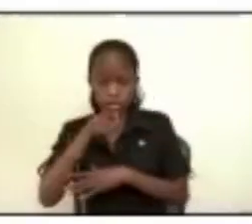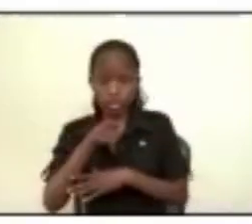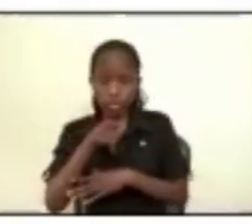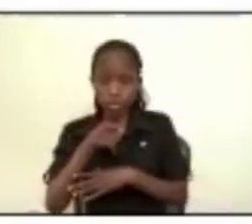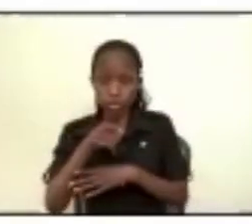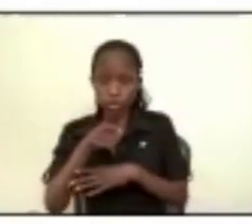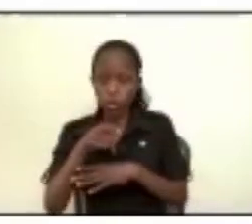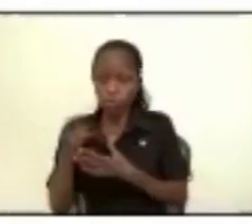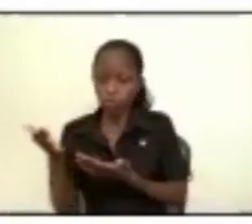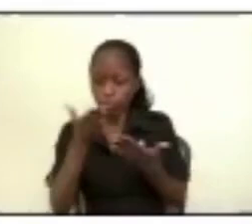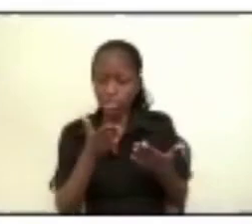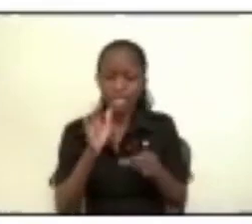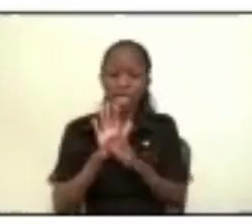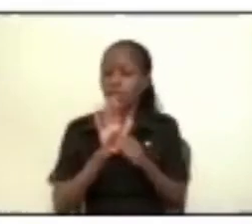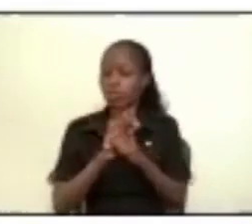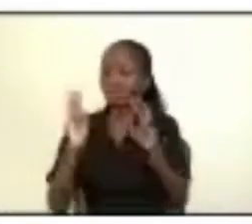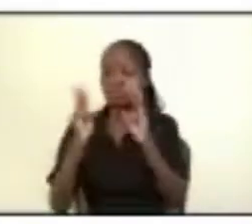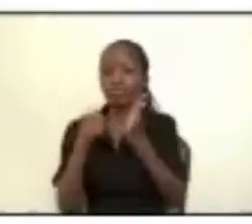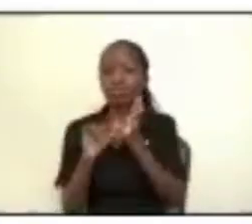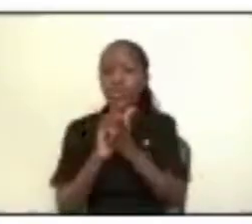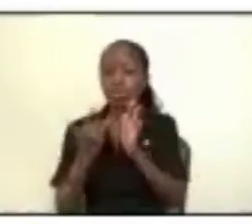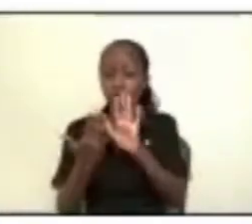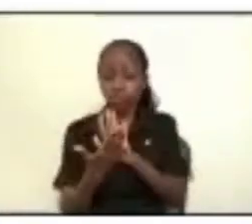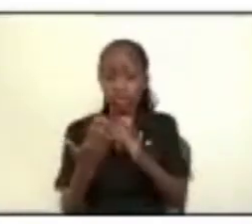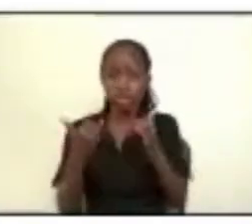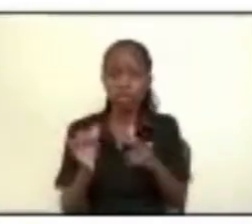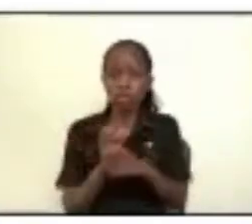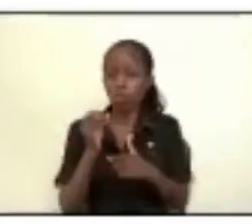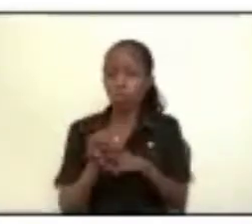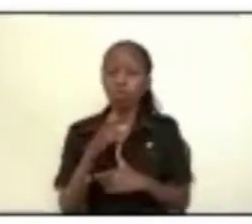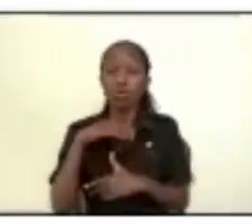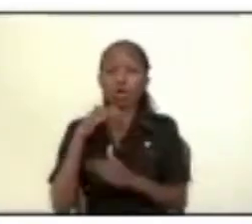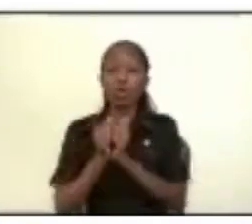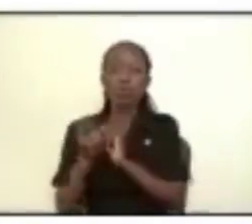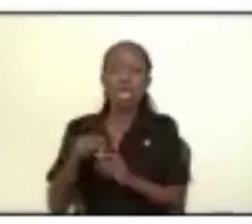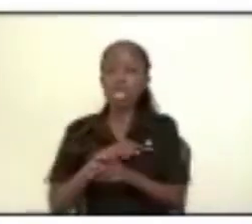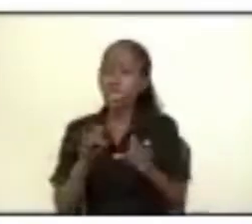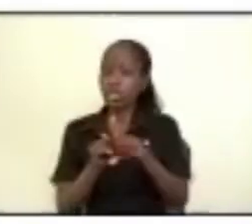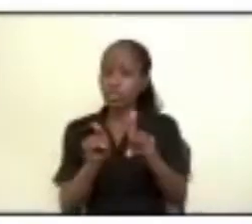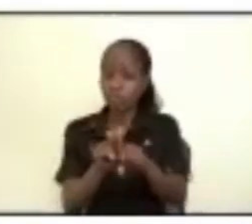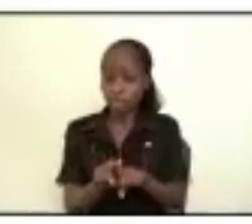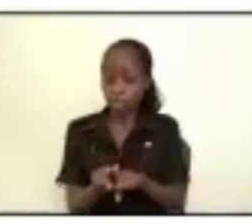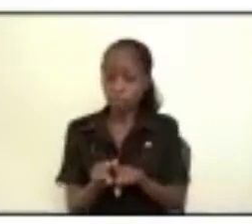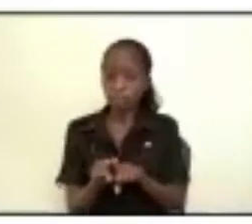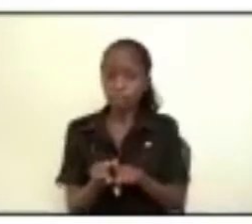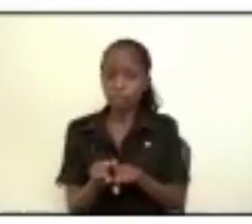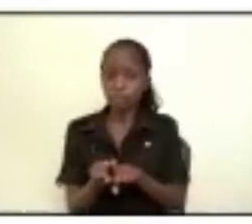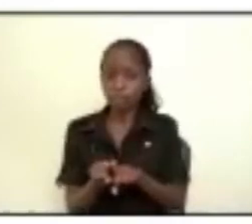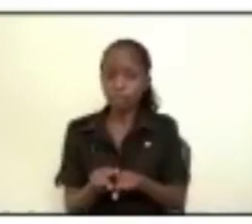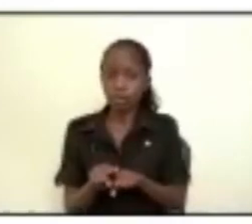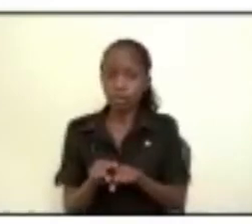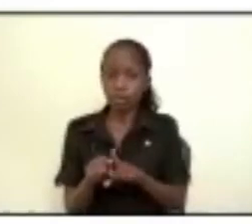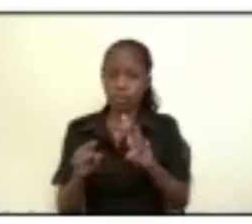and the climate environmental issues that we're facing right now, or perish with us. And also, they were actually holding the